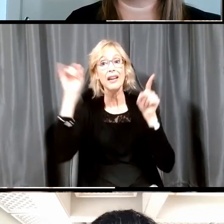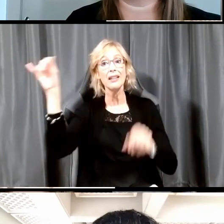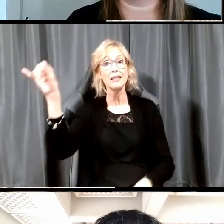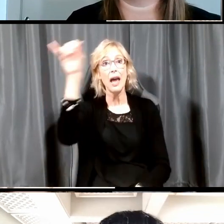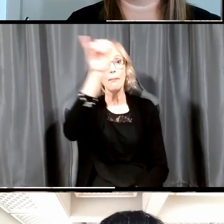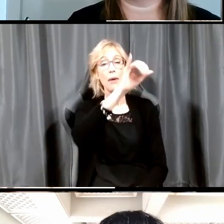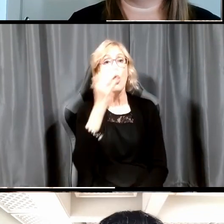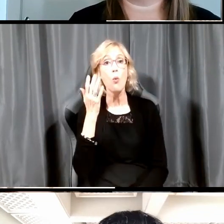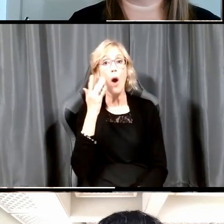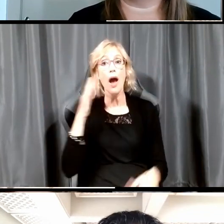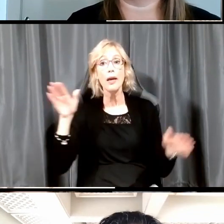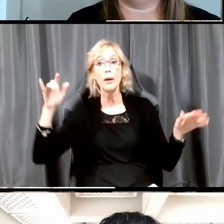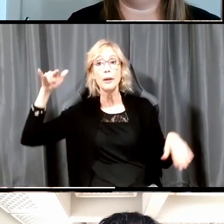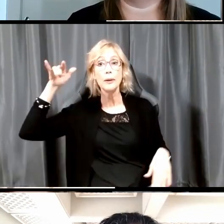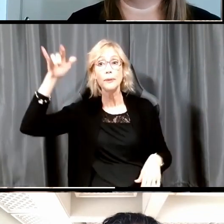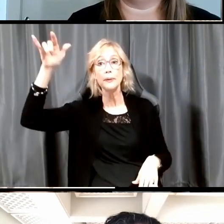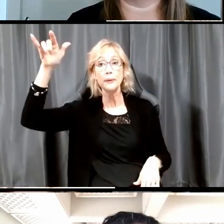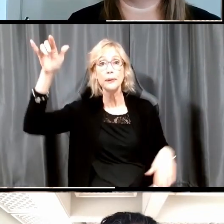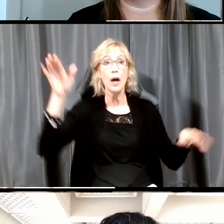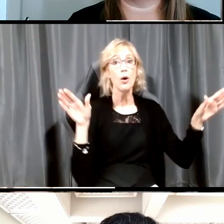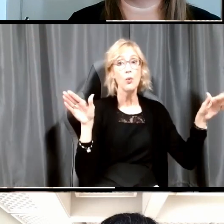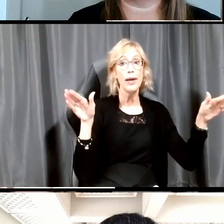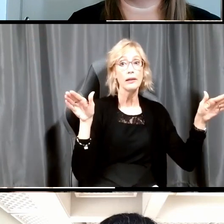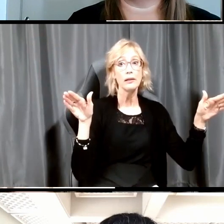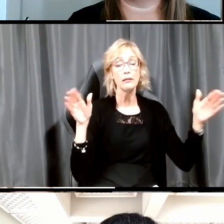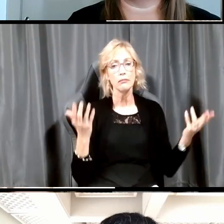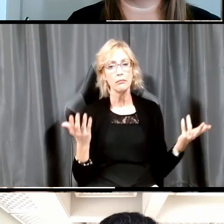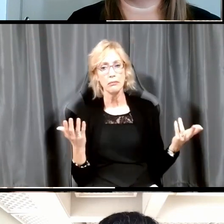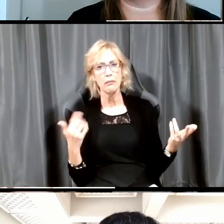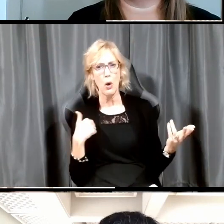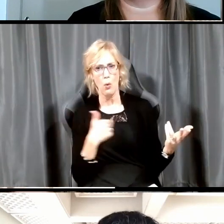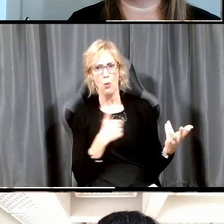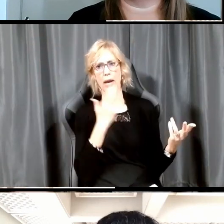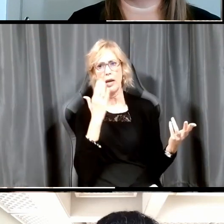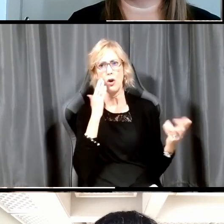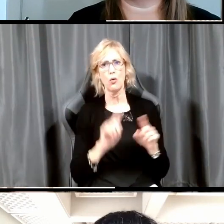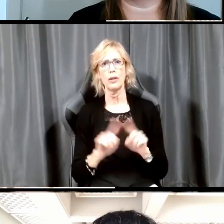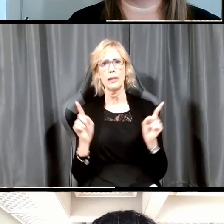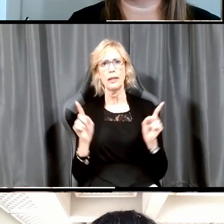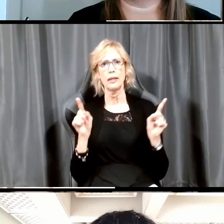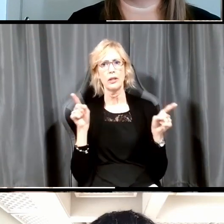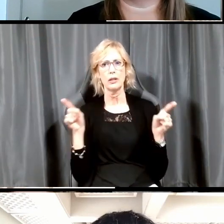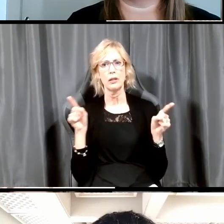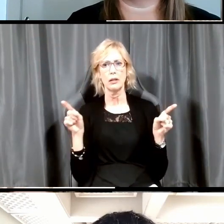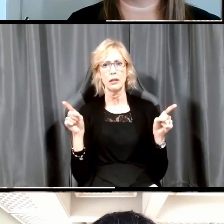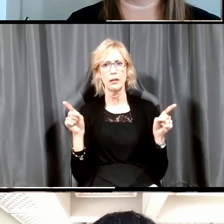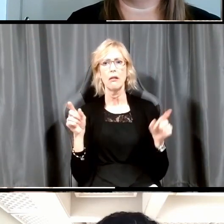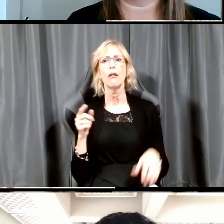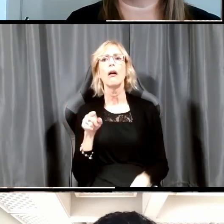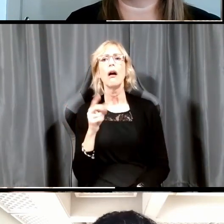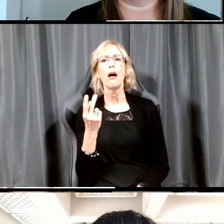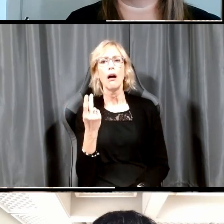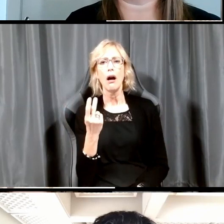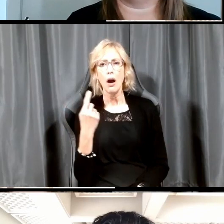because they both have wings. So for human faces, we know how to tell the difference. Me and Diane look different because we have